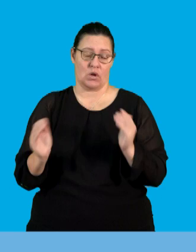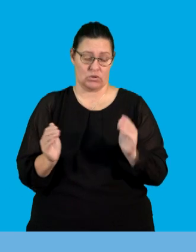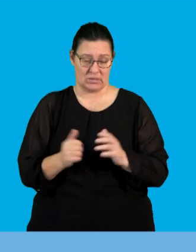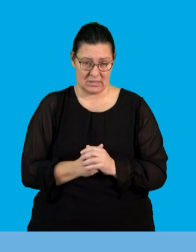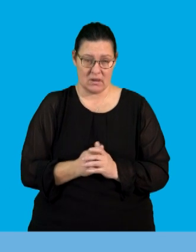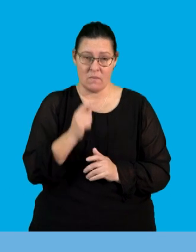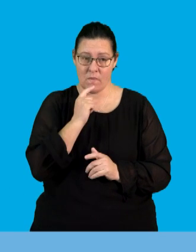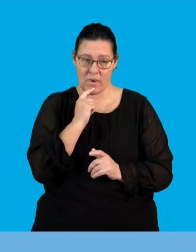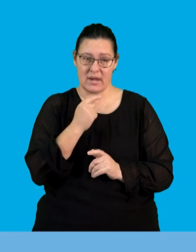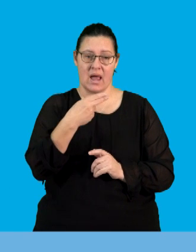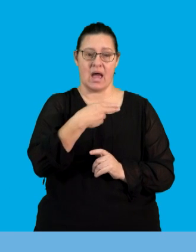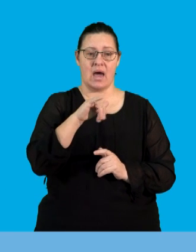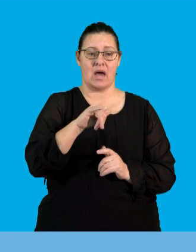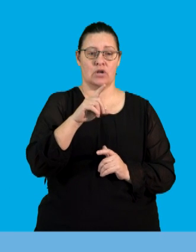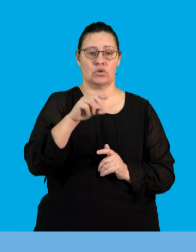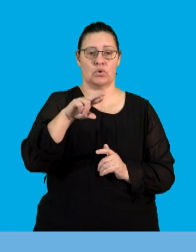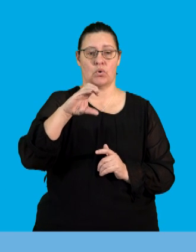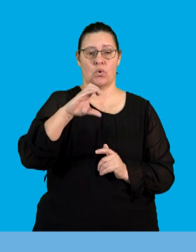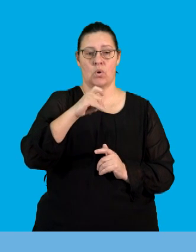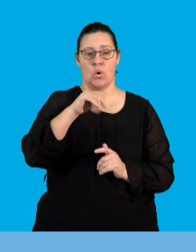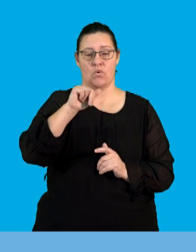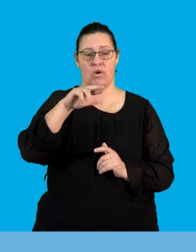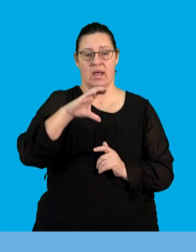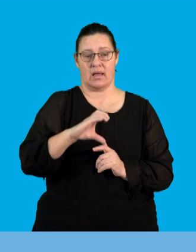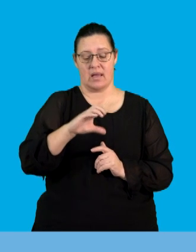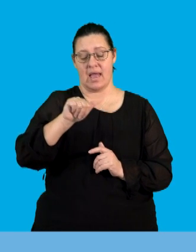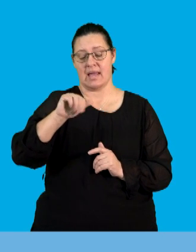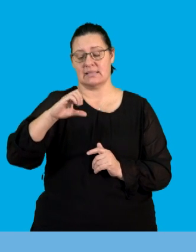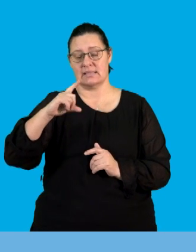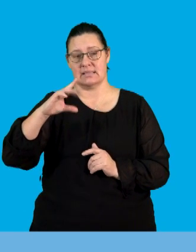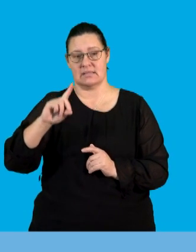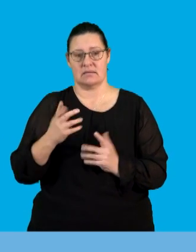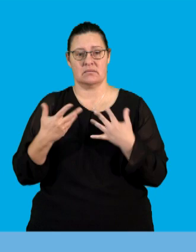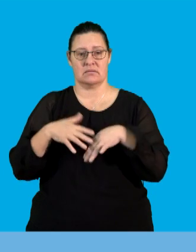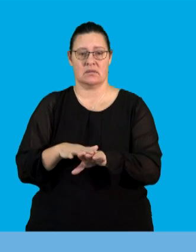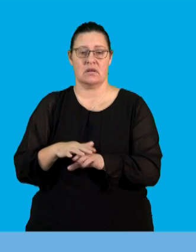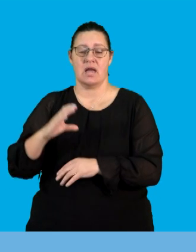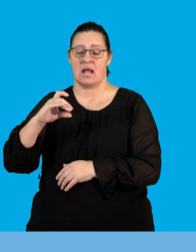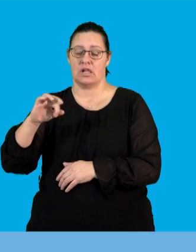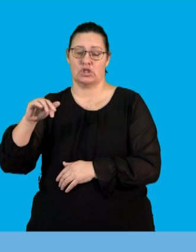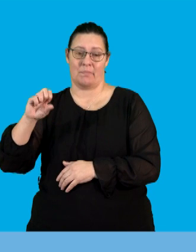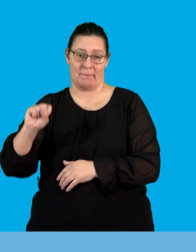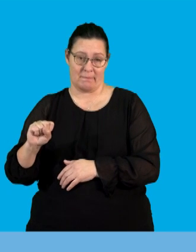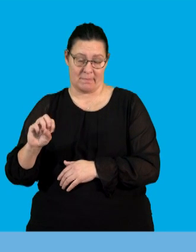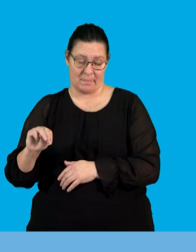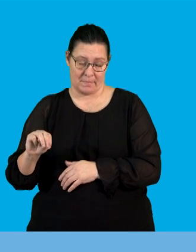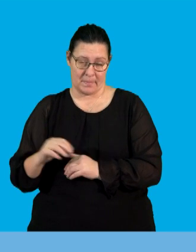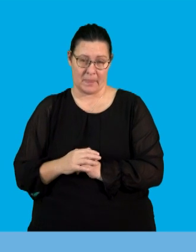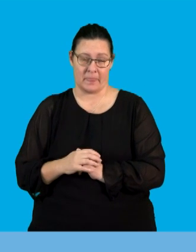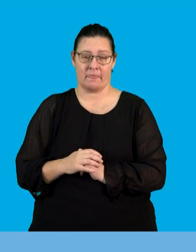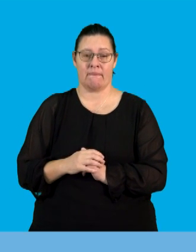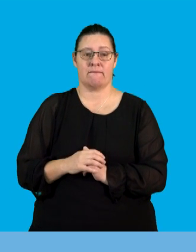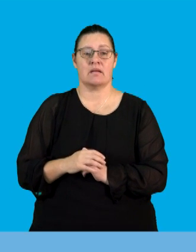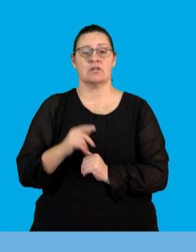equation. For when hydrochloric acid reacts with calcium, calcium is our metal, hydrochloric acid is our acid. So we know that